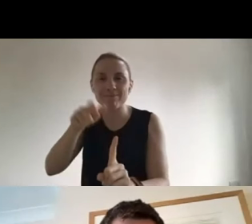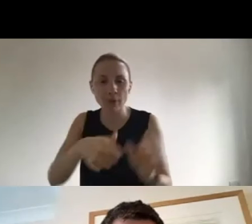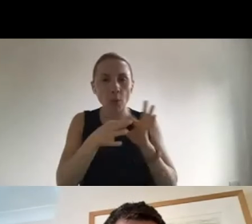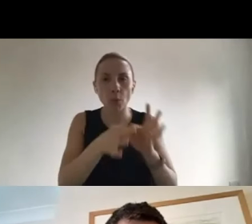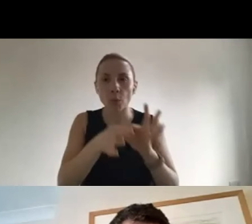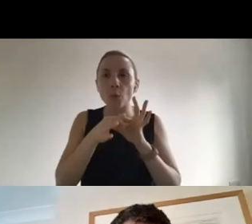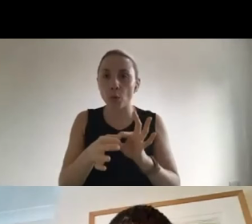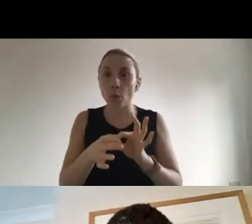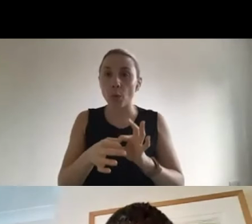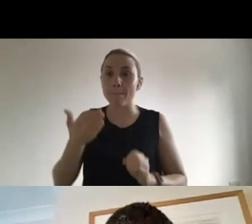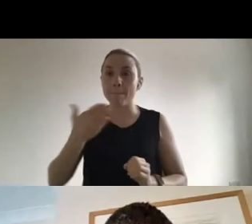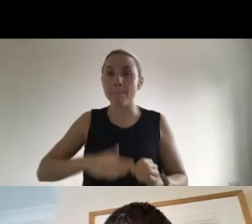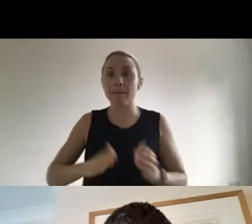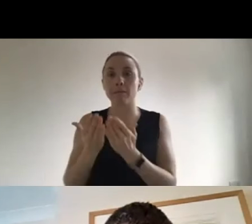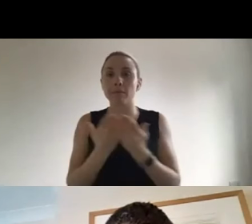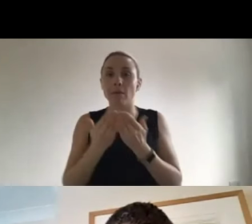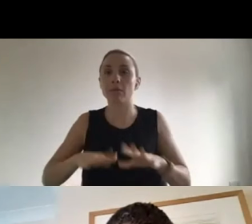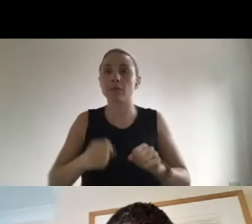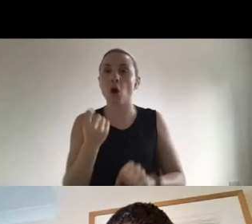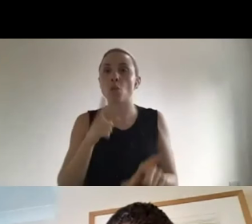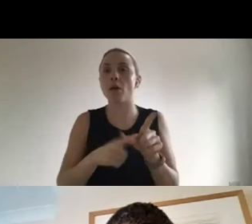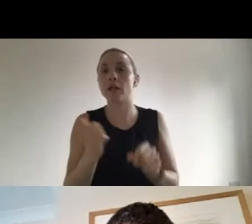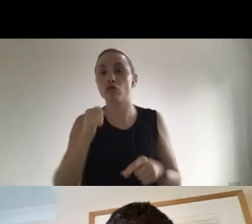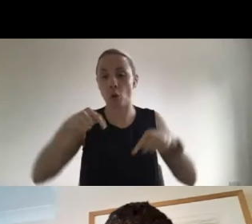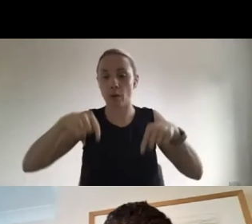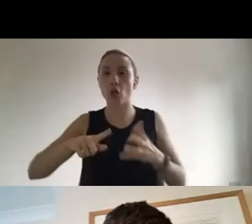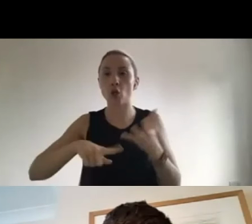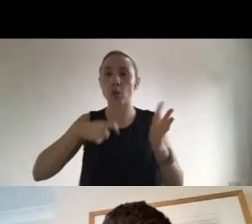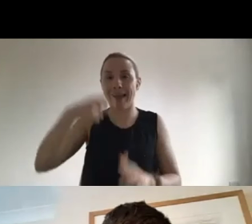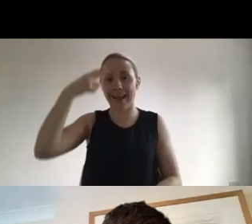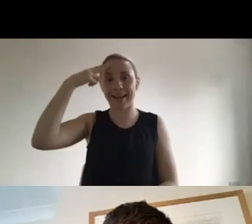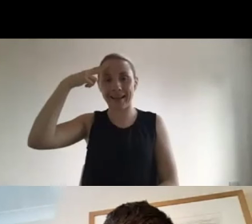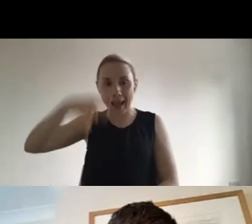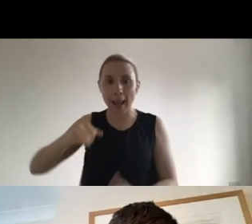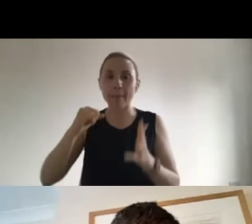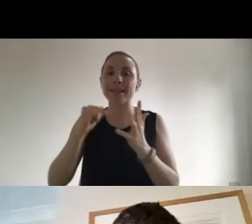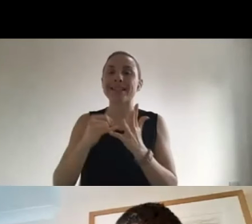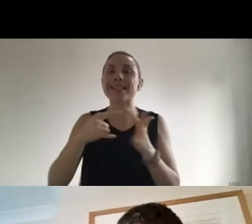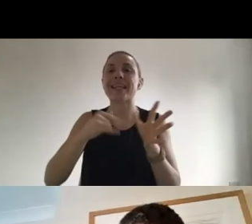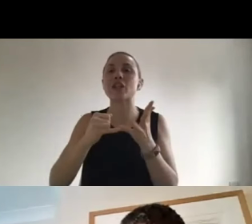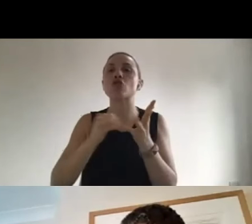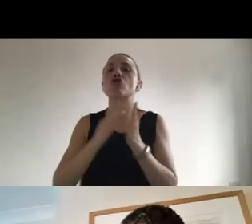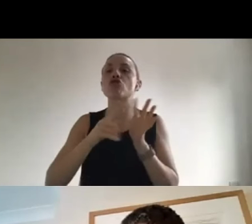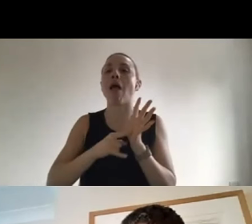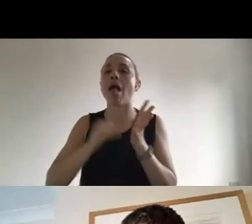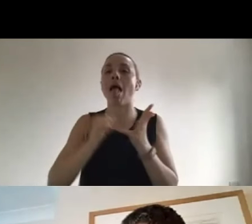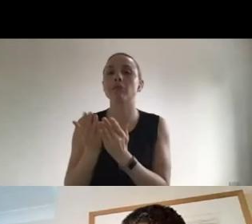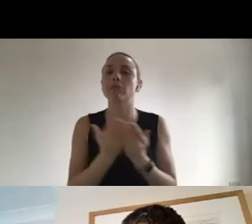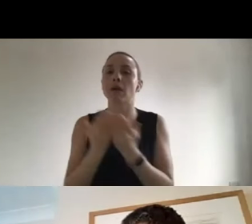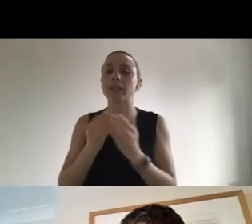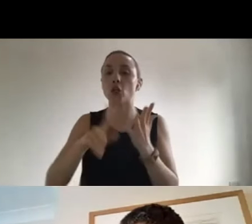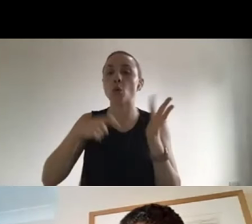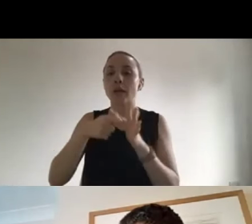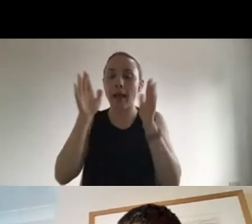year ago in the UK. It's called the Seashell study, and it's a UK prospective cohort study